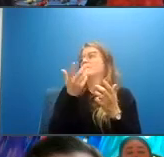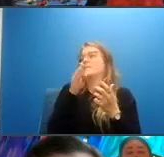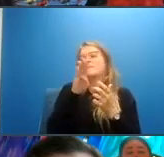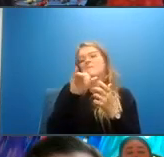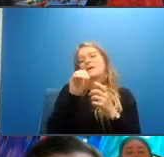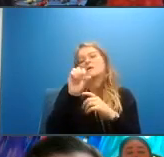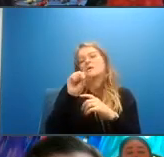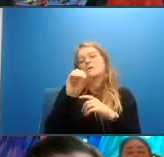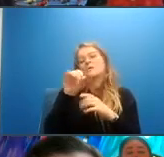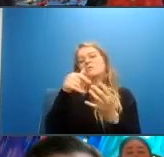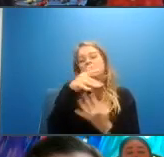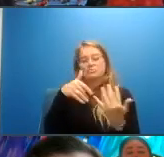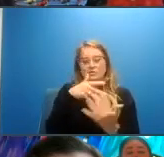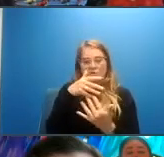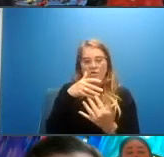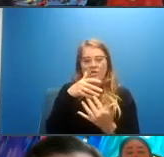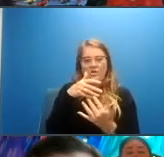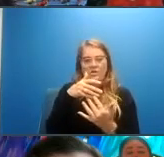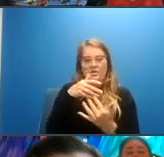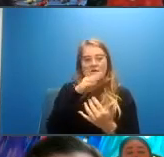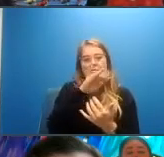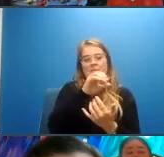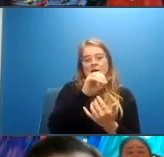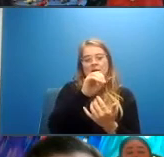biosocial, the